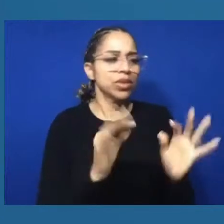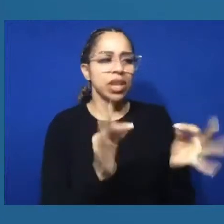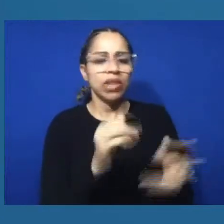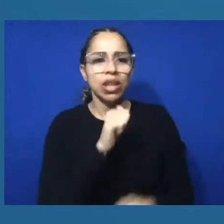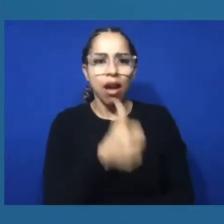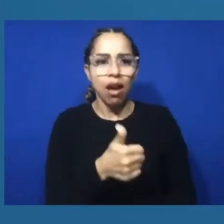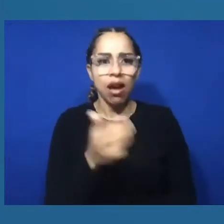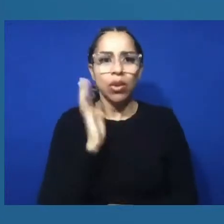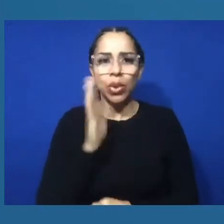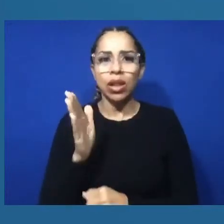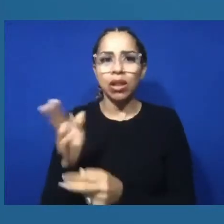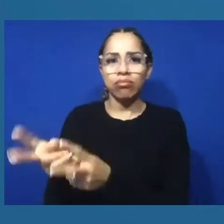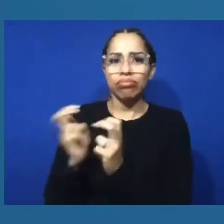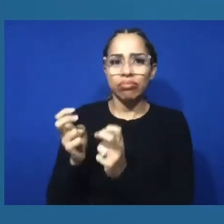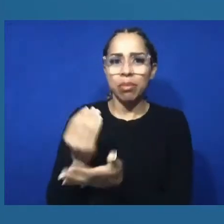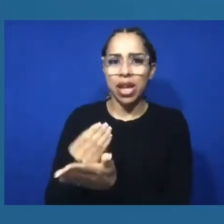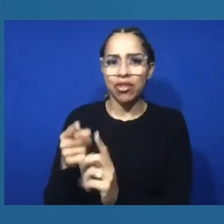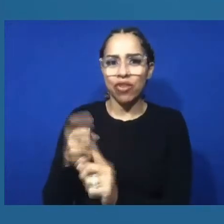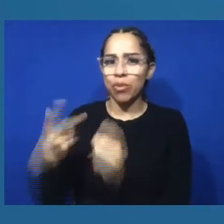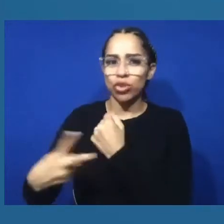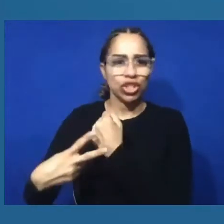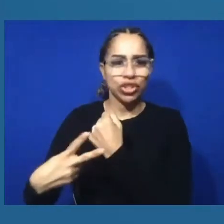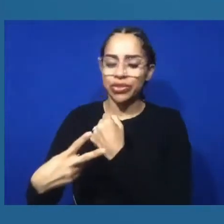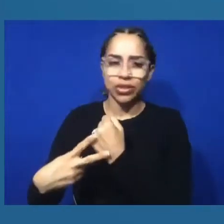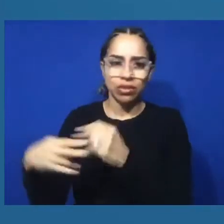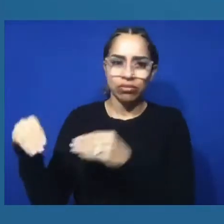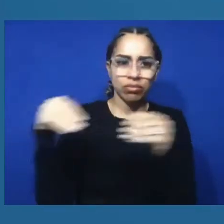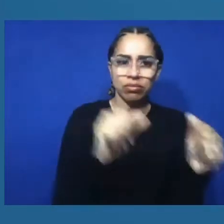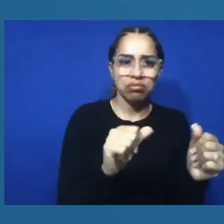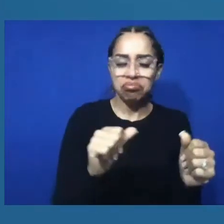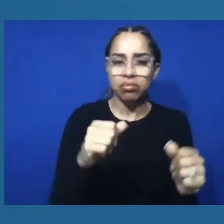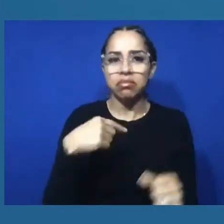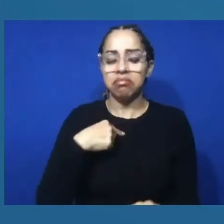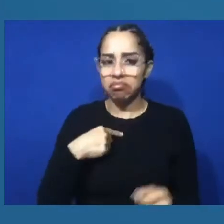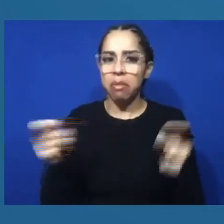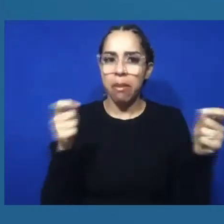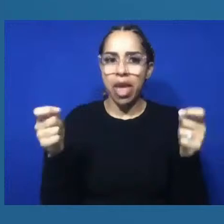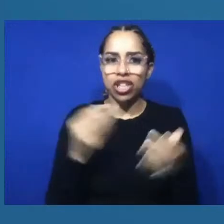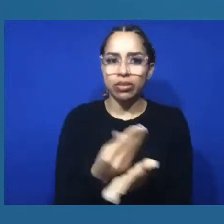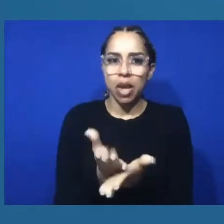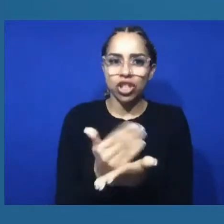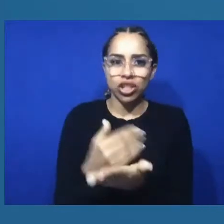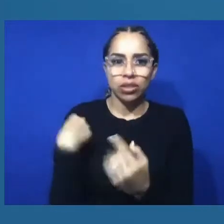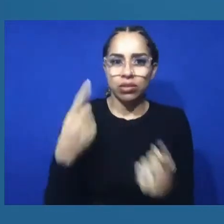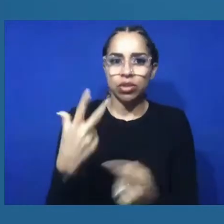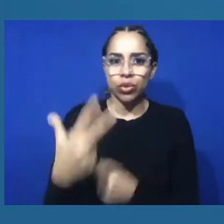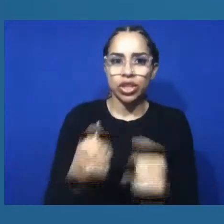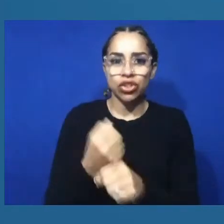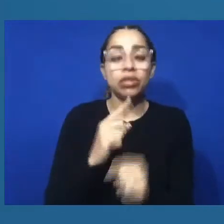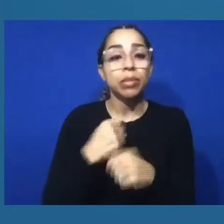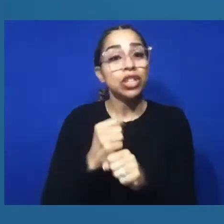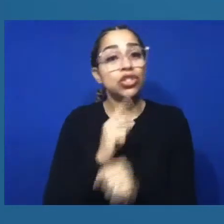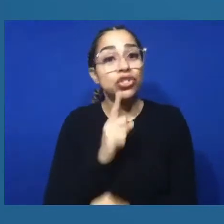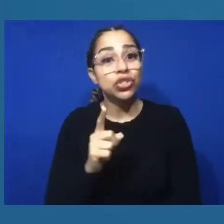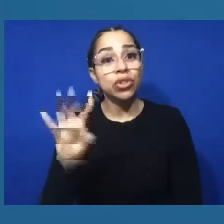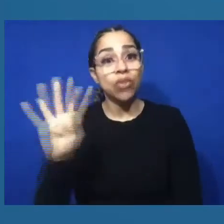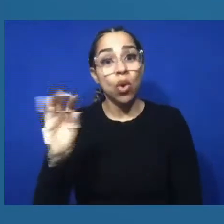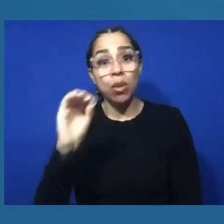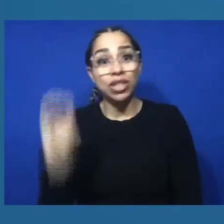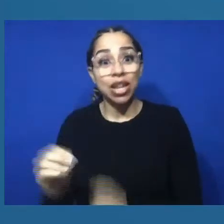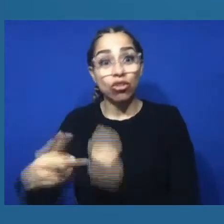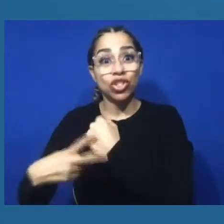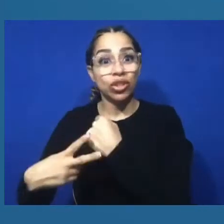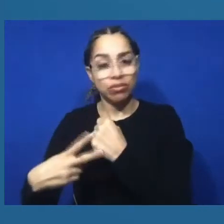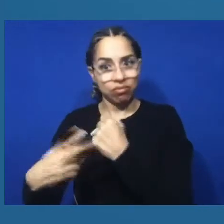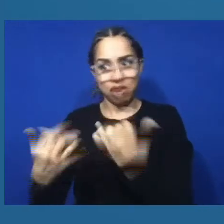this. I have managed our budget over the last 3 years to ensure that we went from 4% reserves to over 15%, so